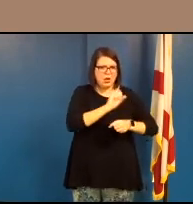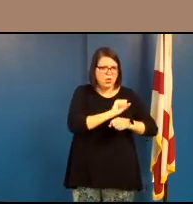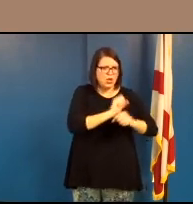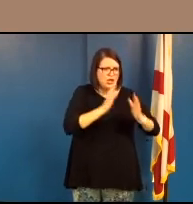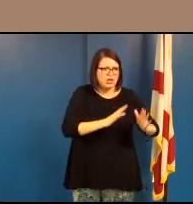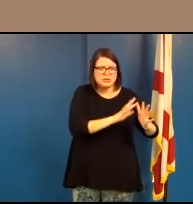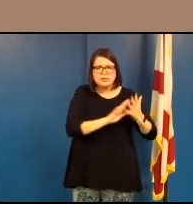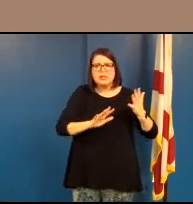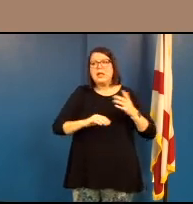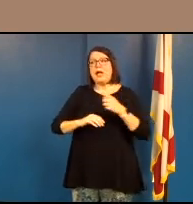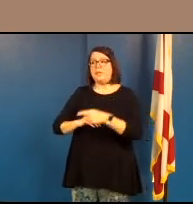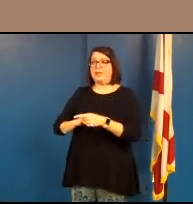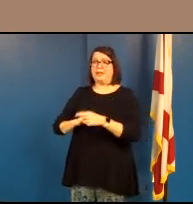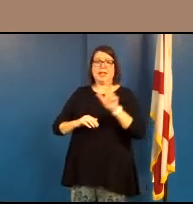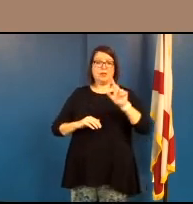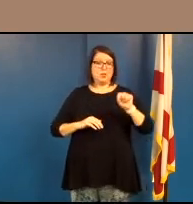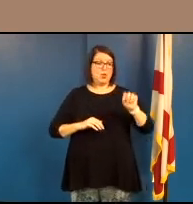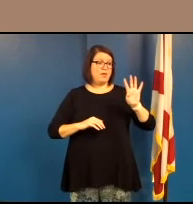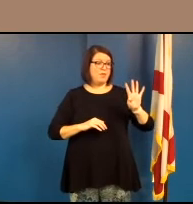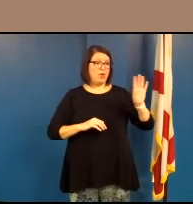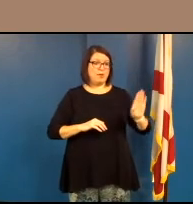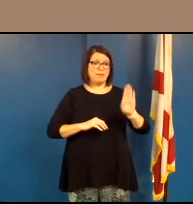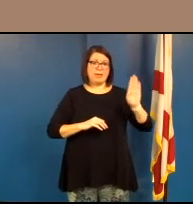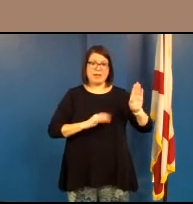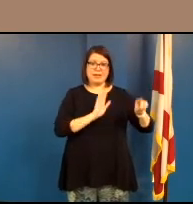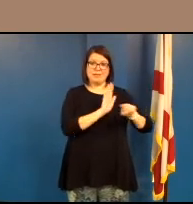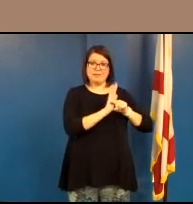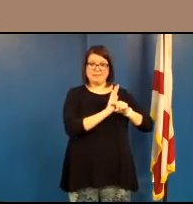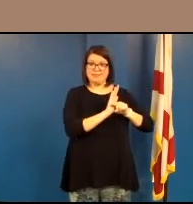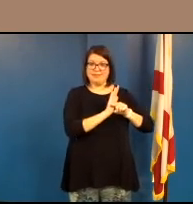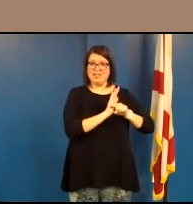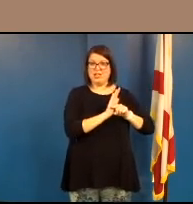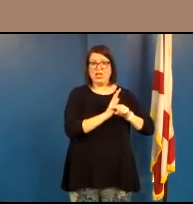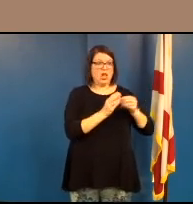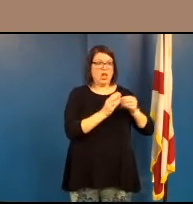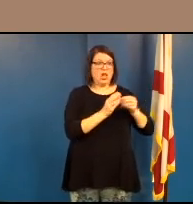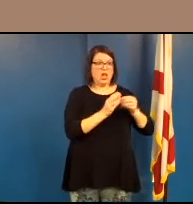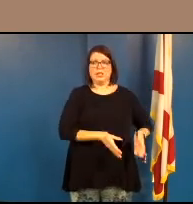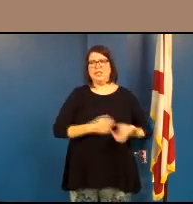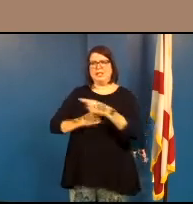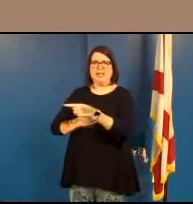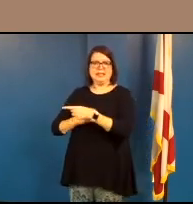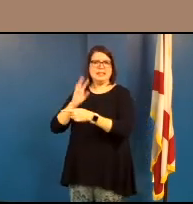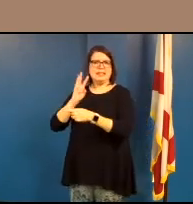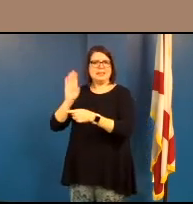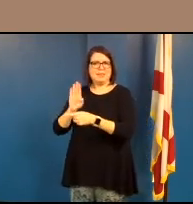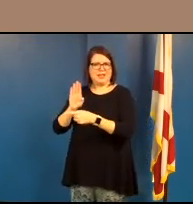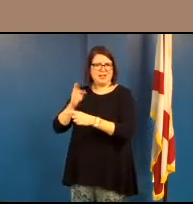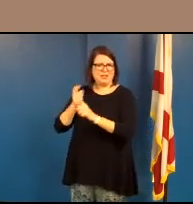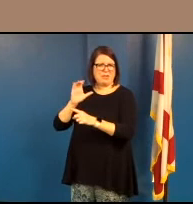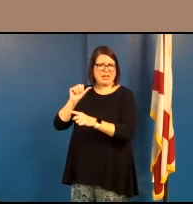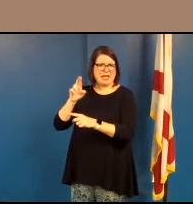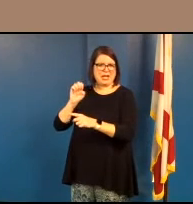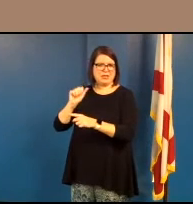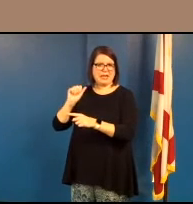that $3.4 billion loss we're facing this fiscal year. So what I mean by saying that is, depending on where things go, I